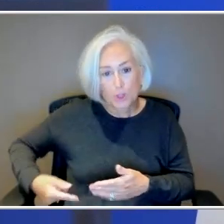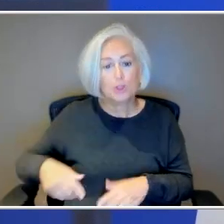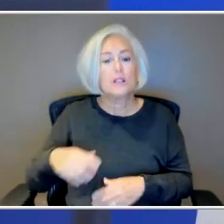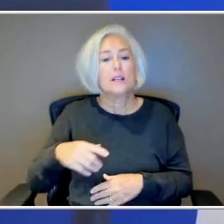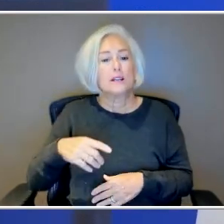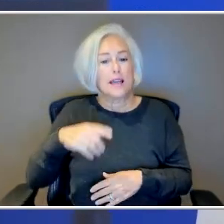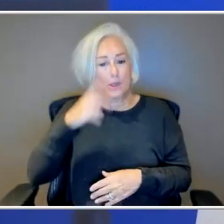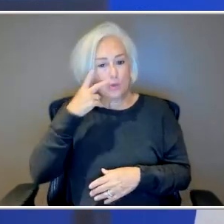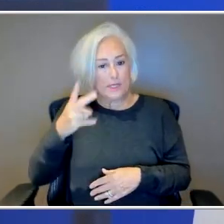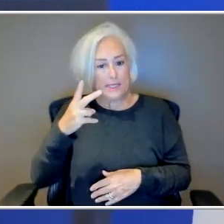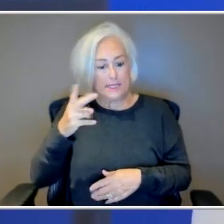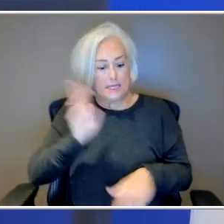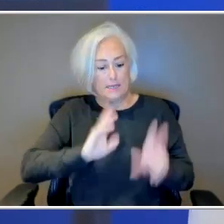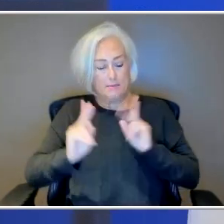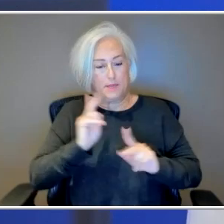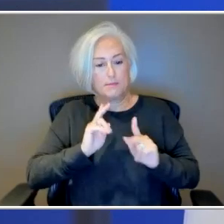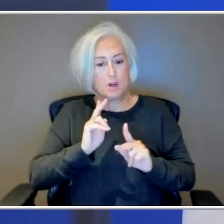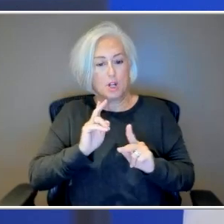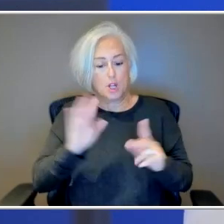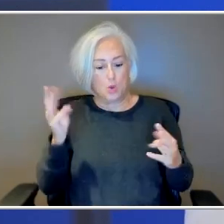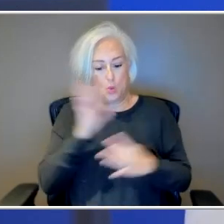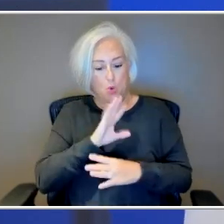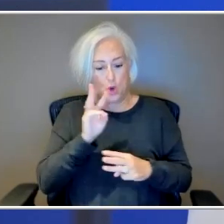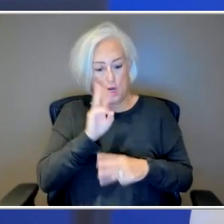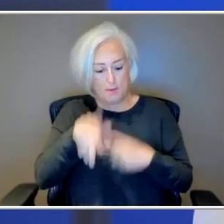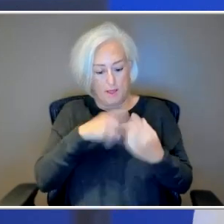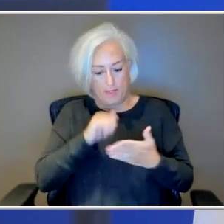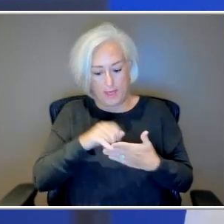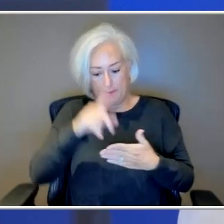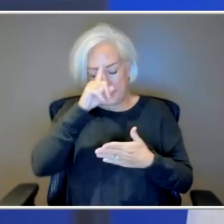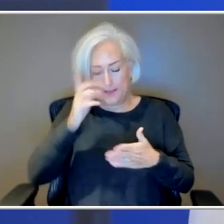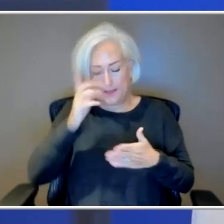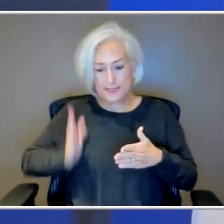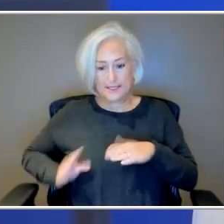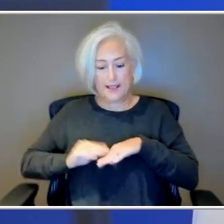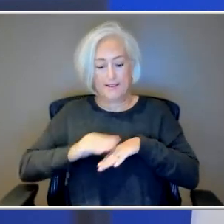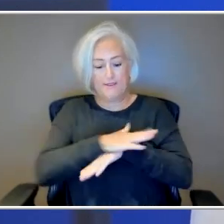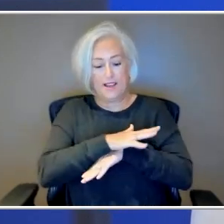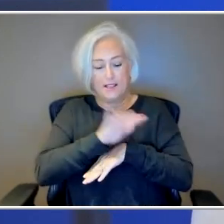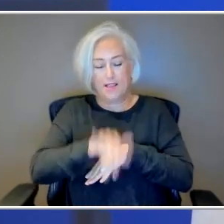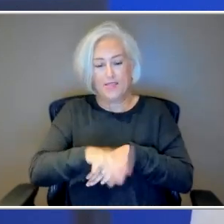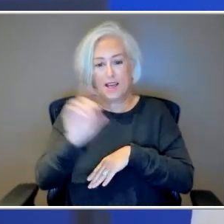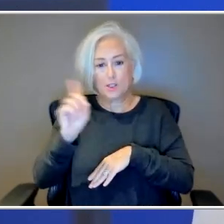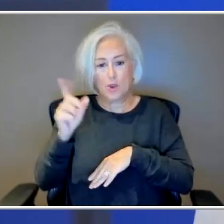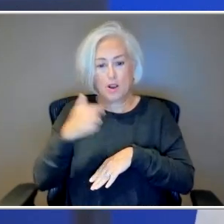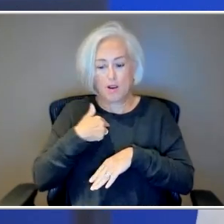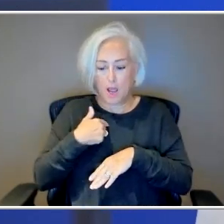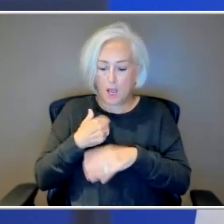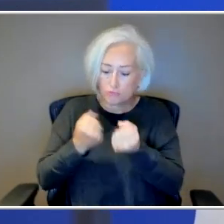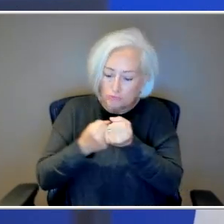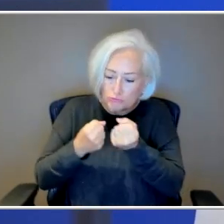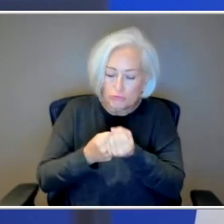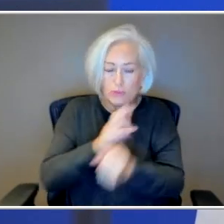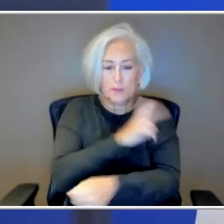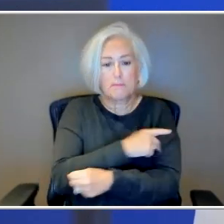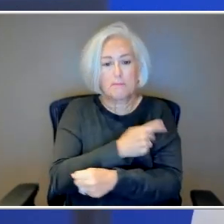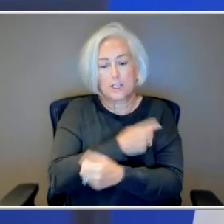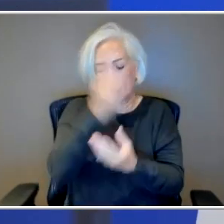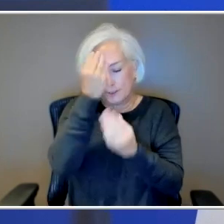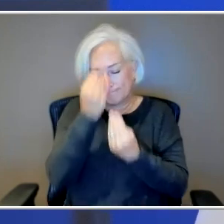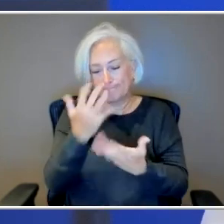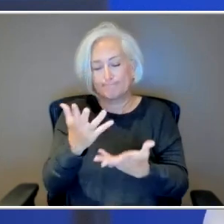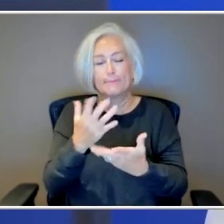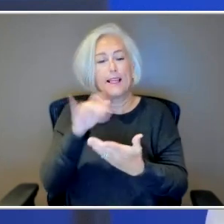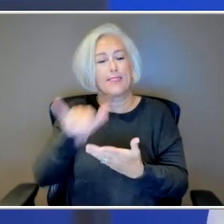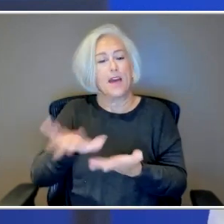these medications because of the potential side effects. So this is actually where our job comes here, to try to reassure our patients about the safety of these medications